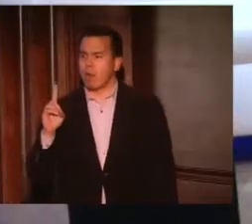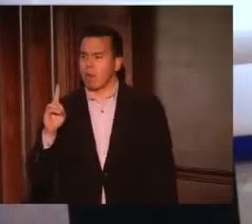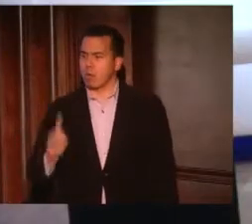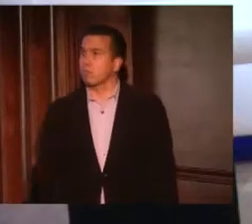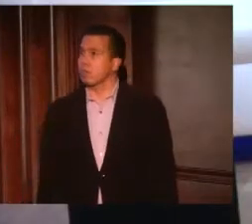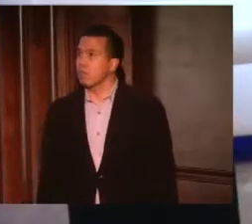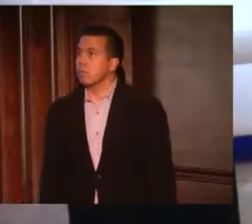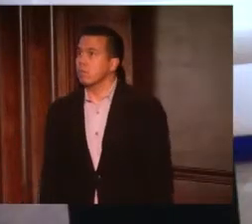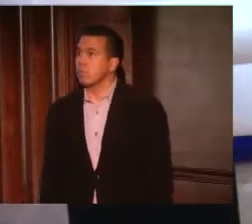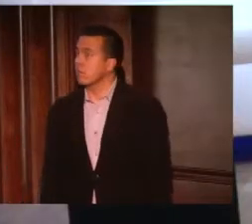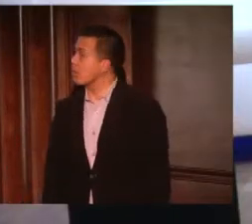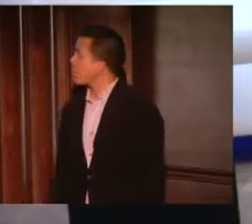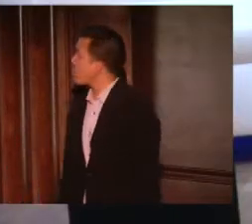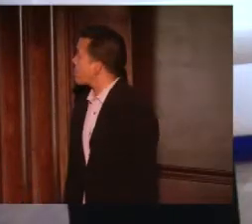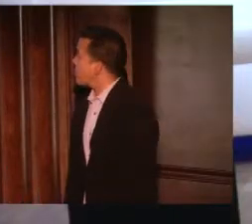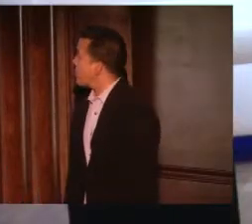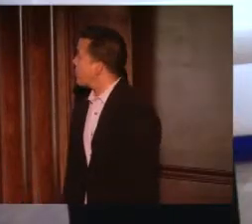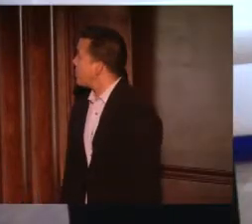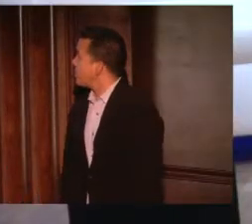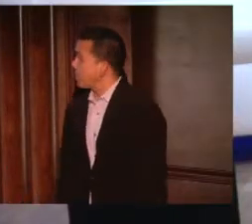Hi, how are you all doing?